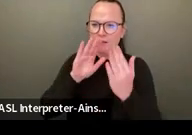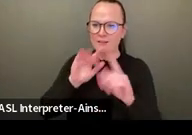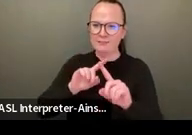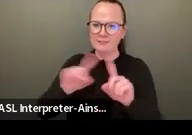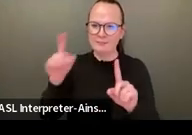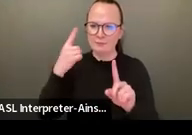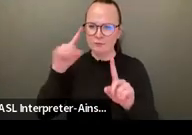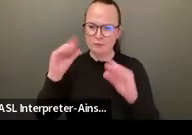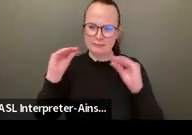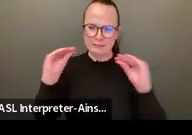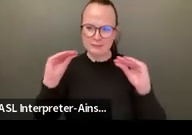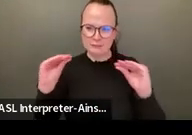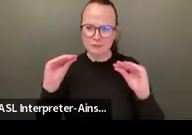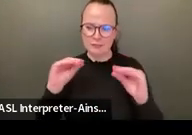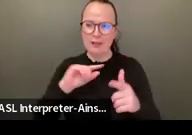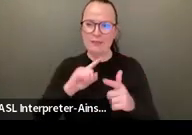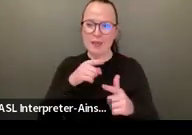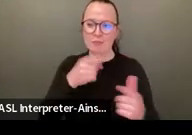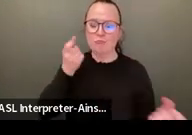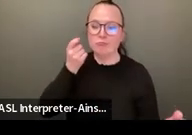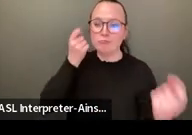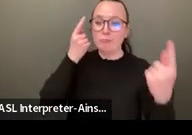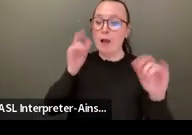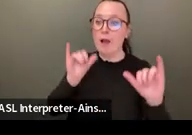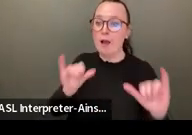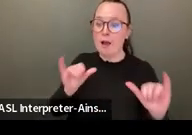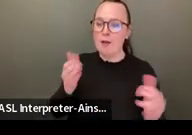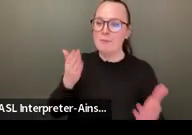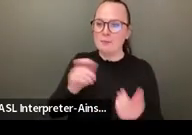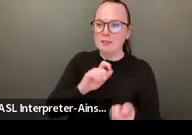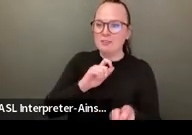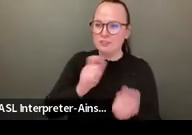get it then. You may have to change more than once.